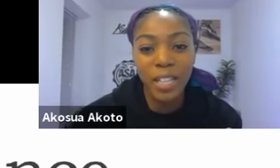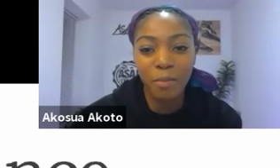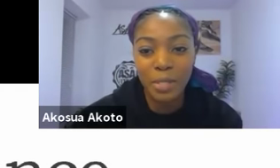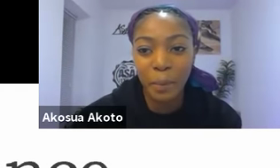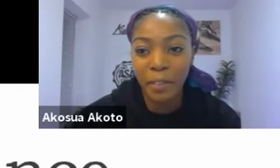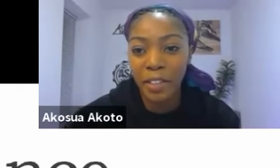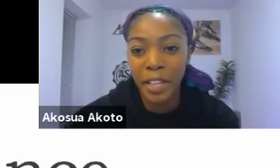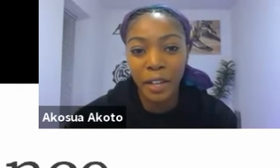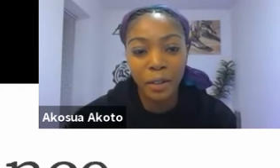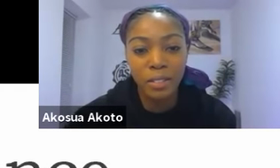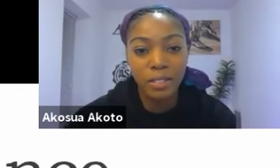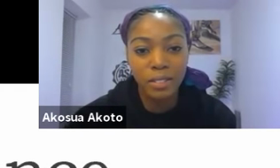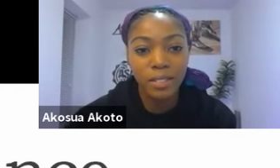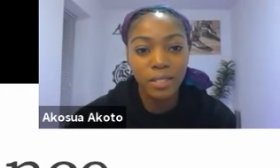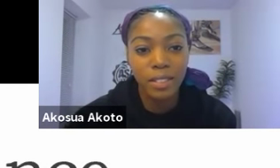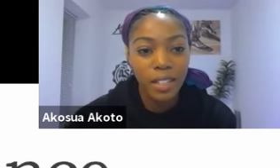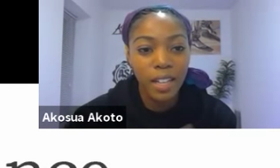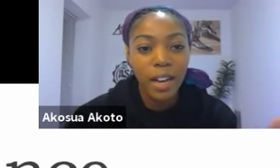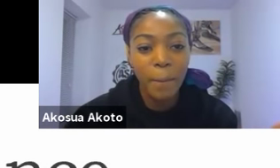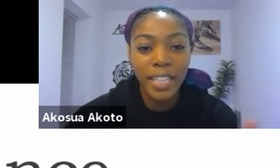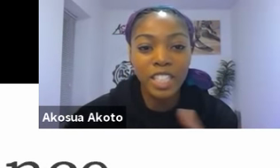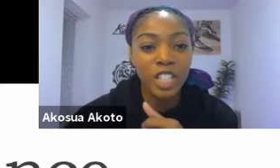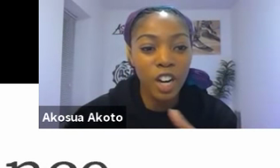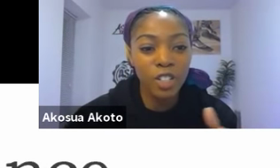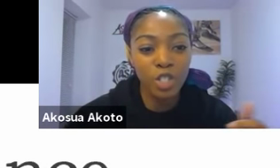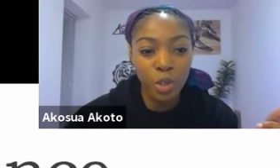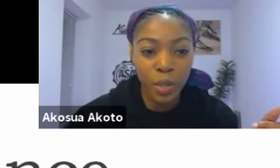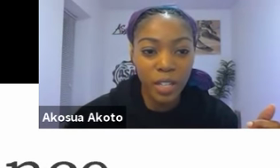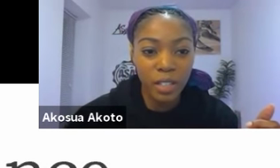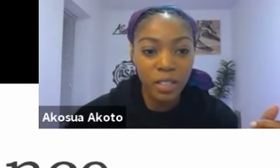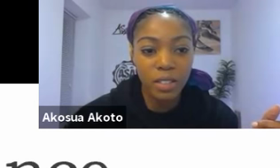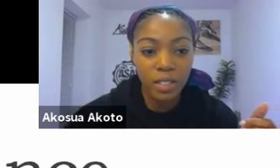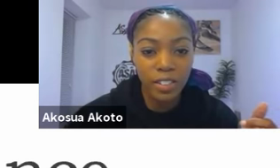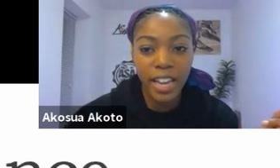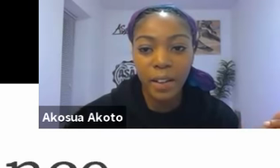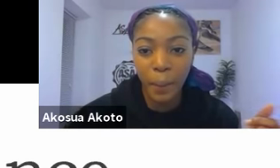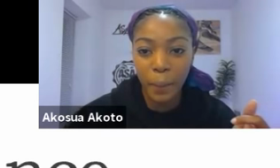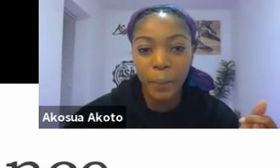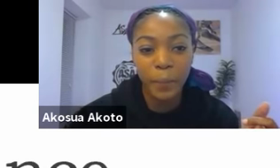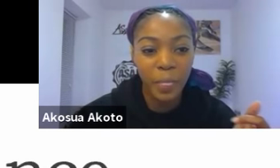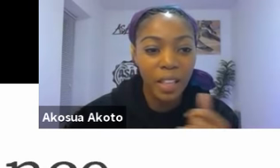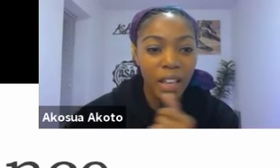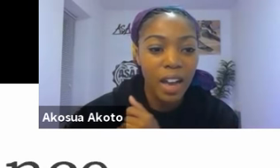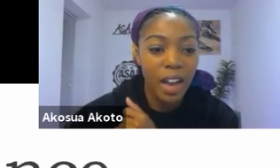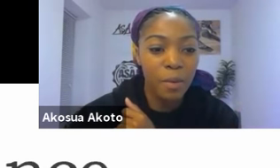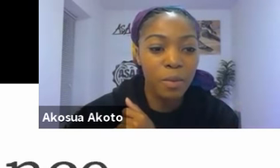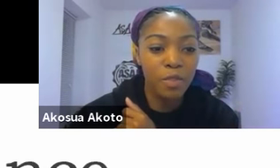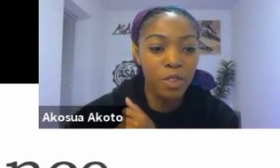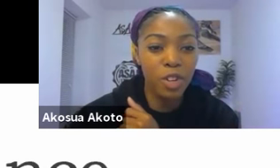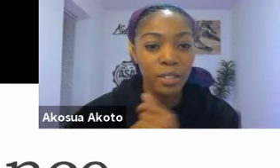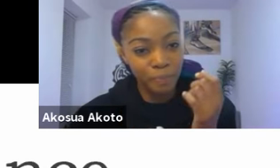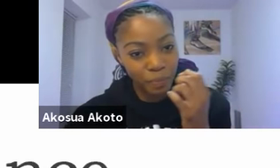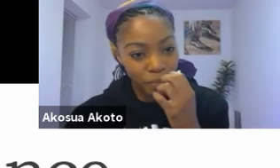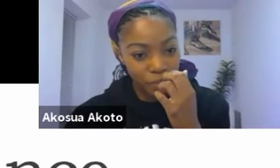only one of them sent me a video. Yes, but it just goes to it, right? Yes. I'm gonna